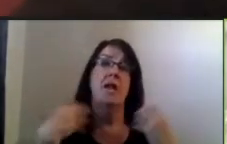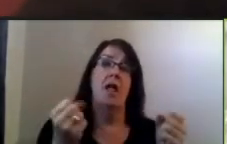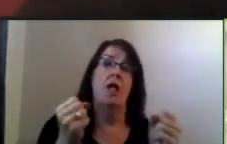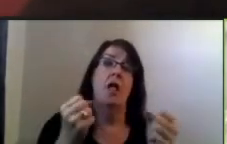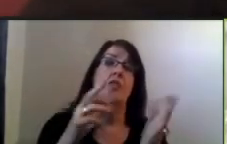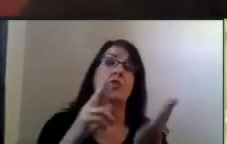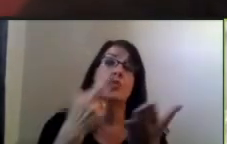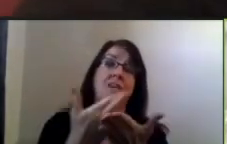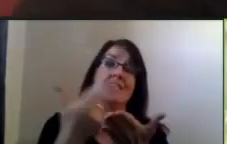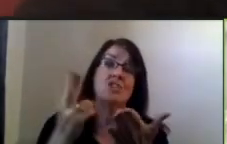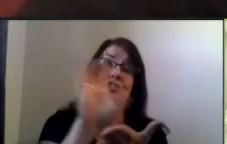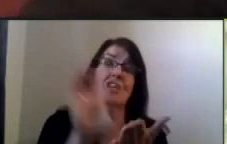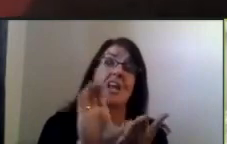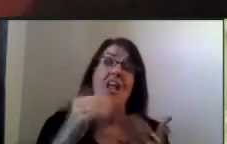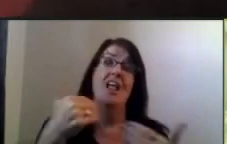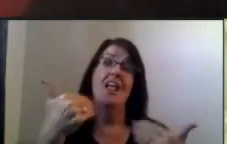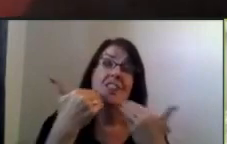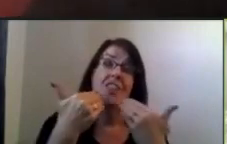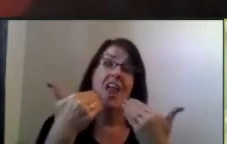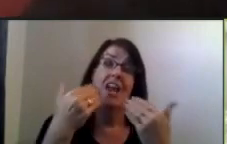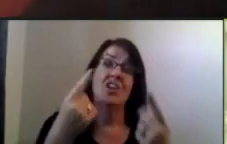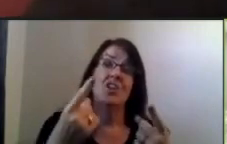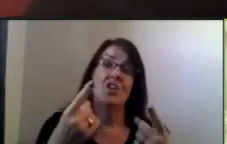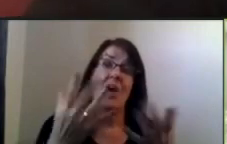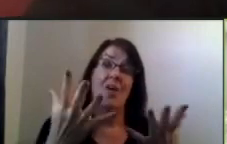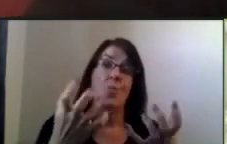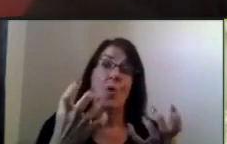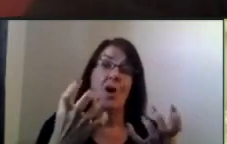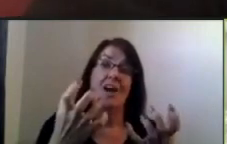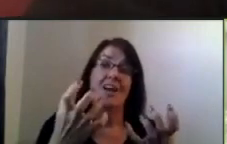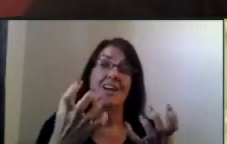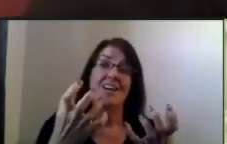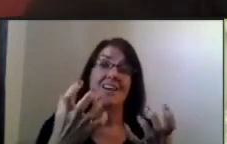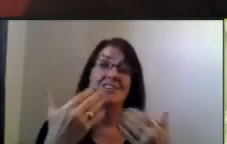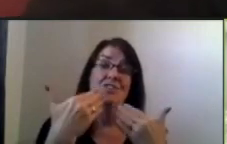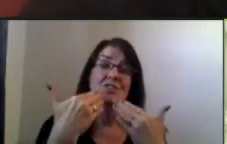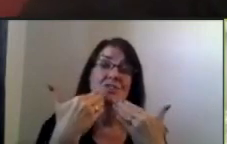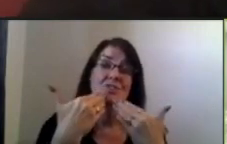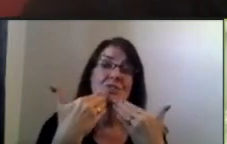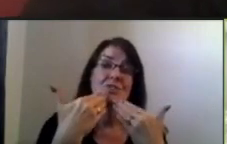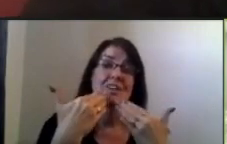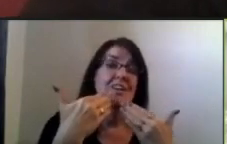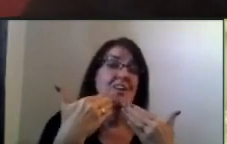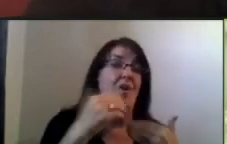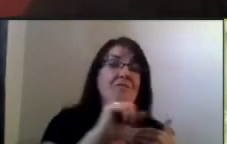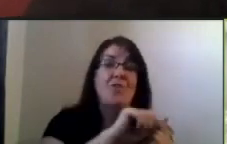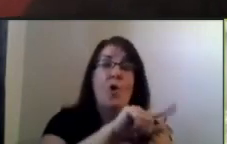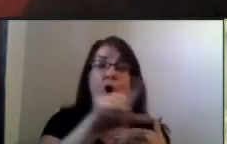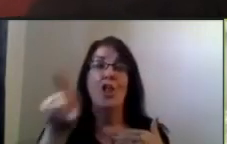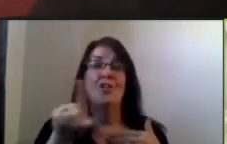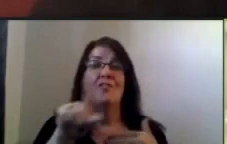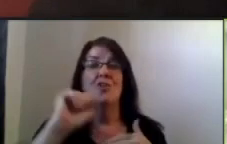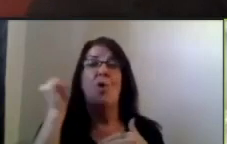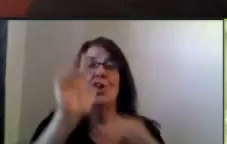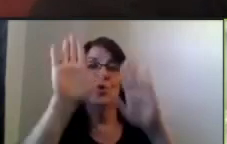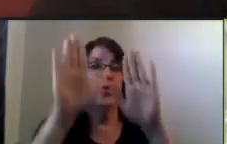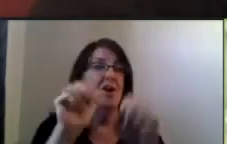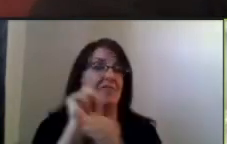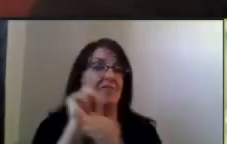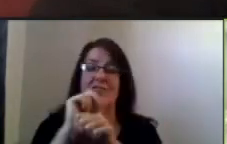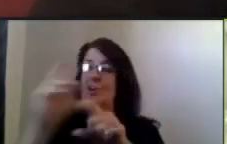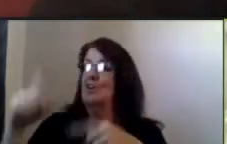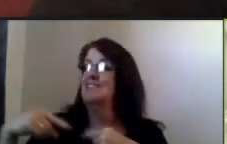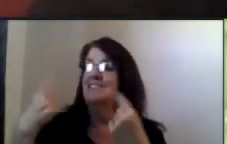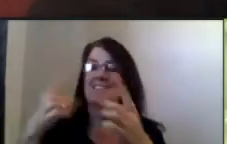you for having me today. First and foremost, I just wanted to commend my fellow advocates and colleagues for the wonderful work that they have been doing since the beginning of